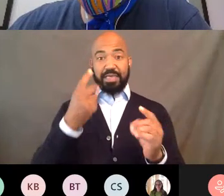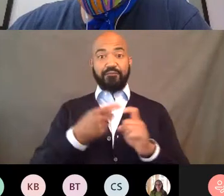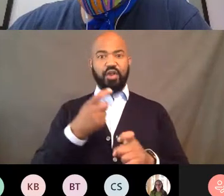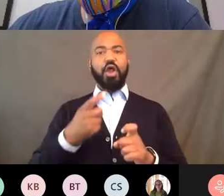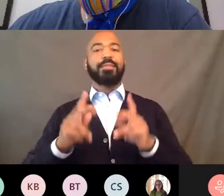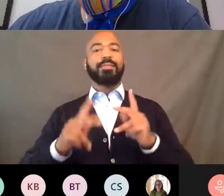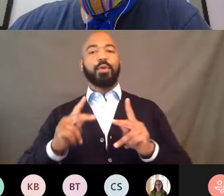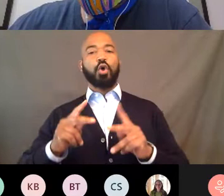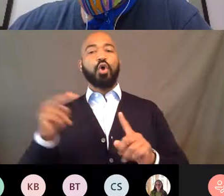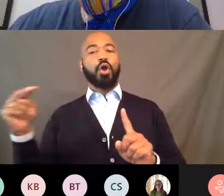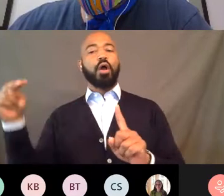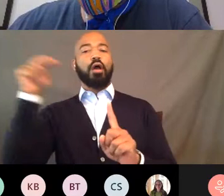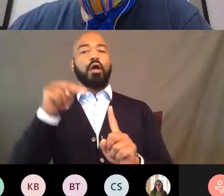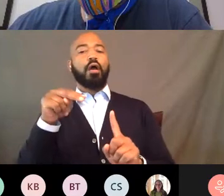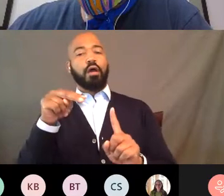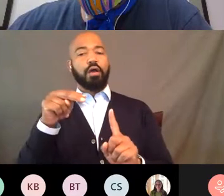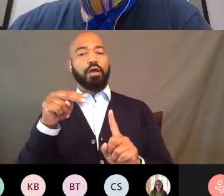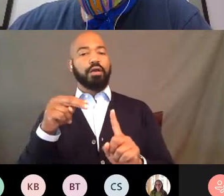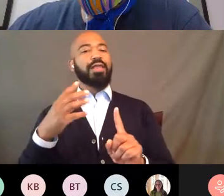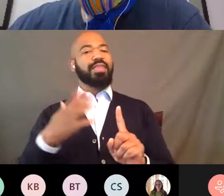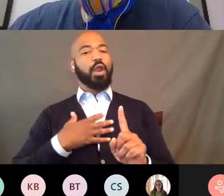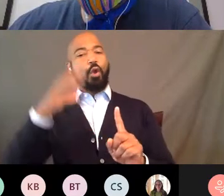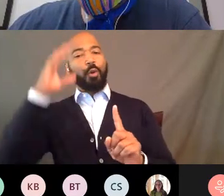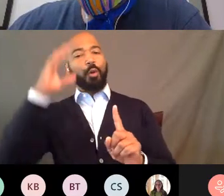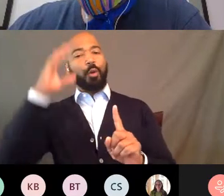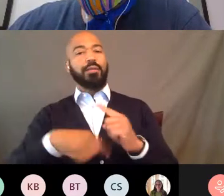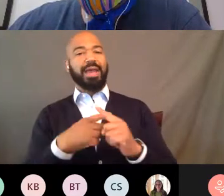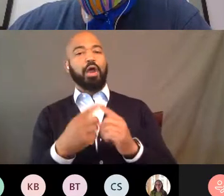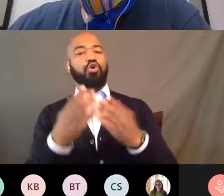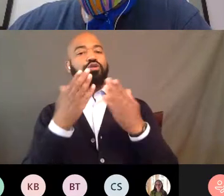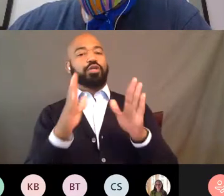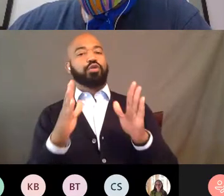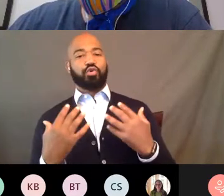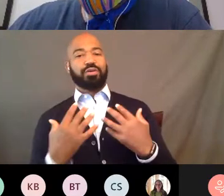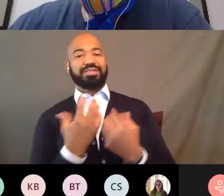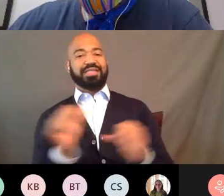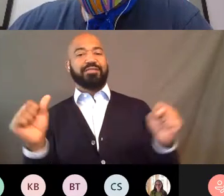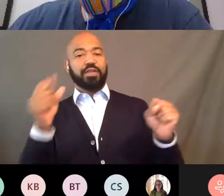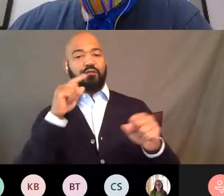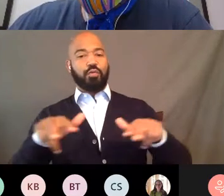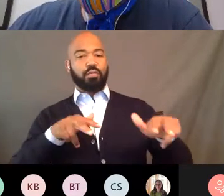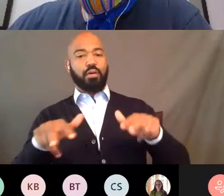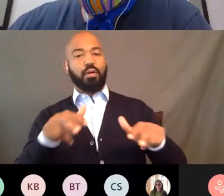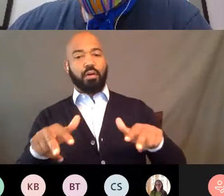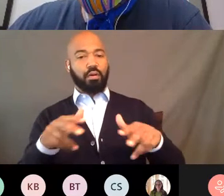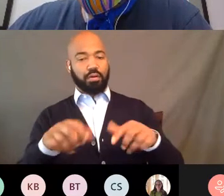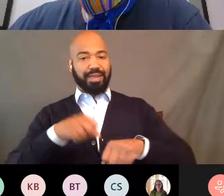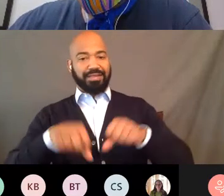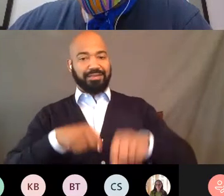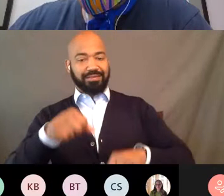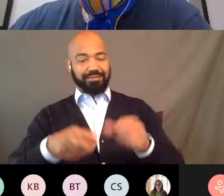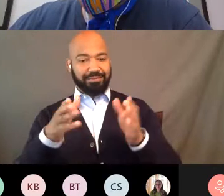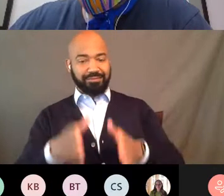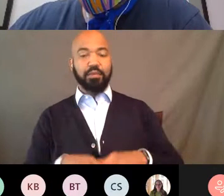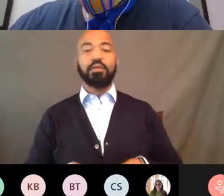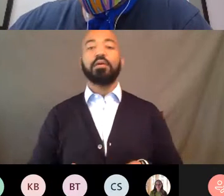of the question about perception of general safety for pedestrians and bicyclists, and then the perception of safety